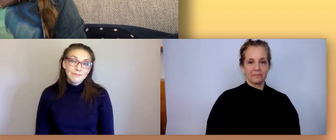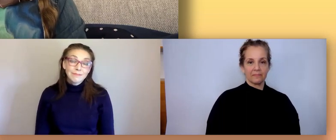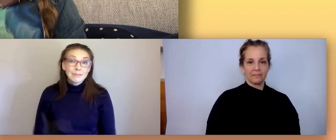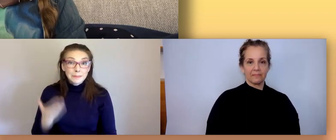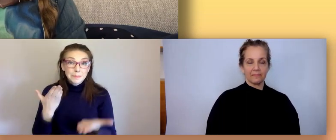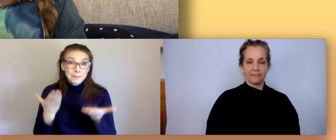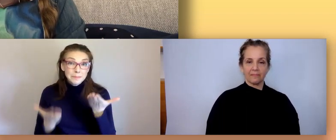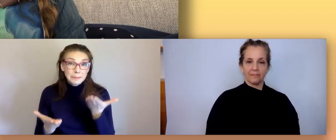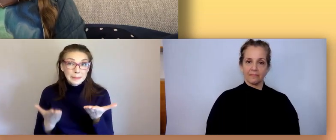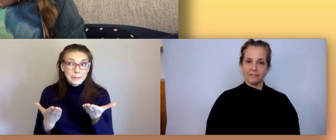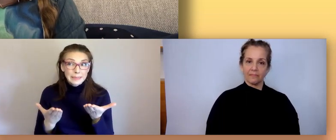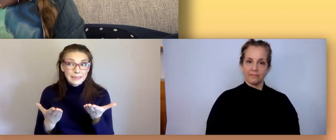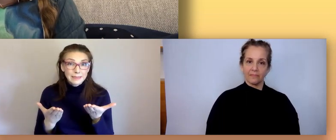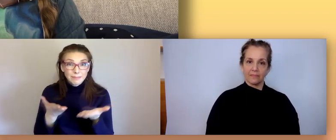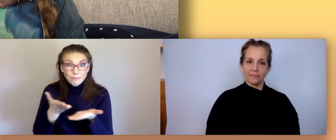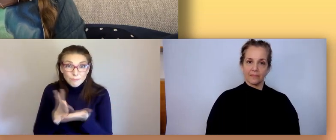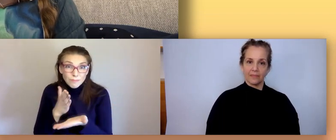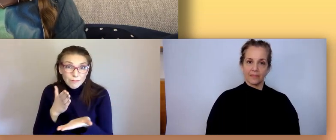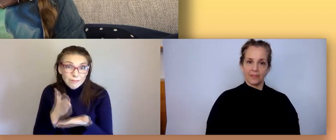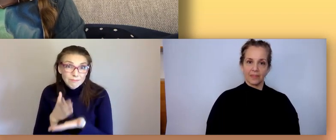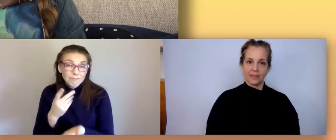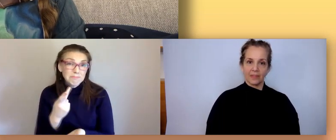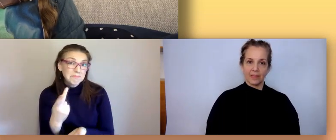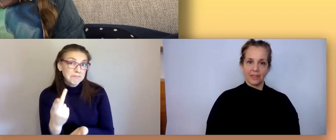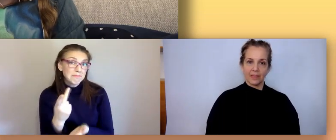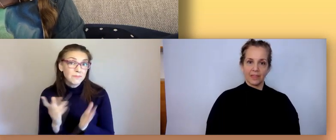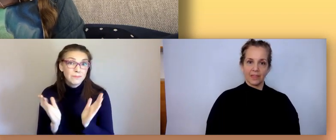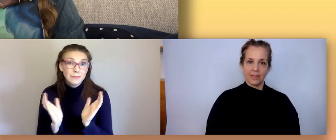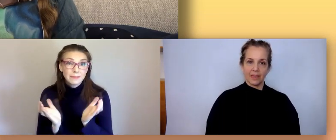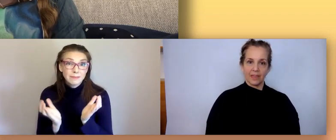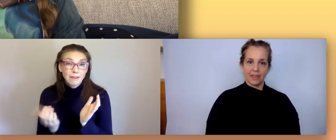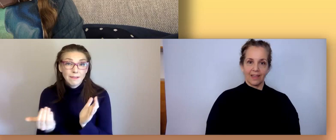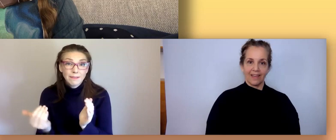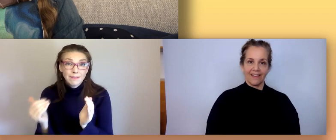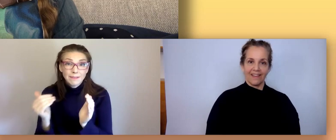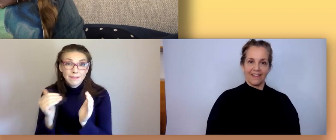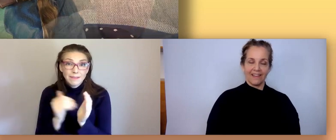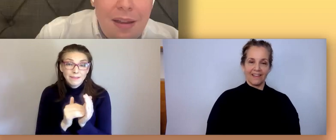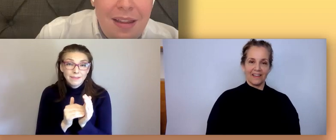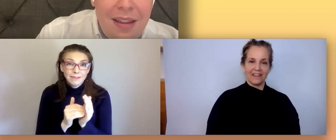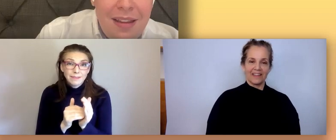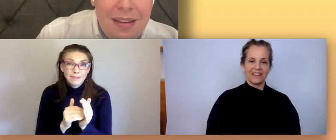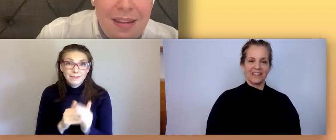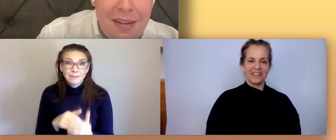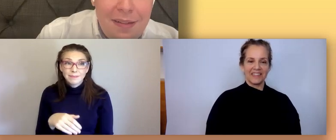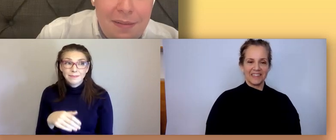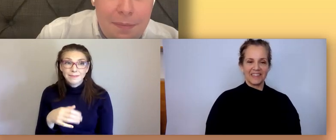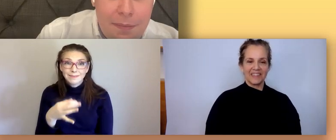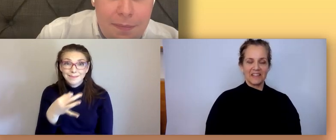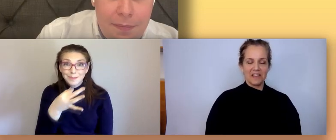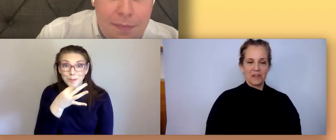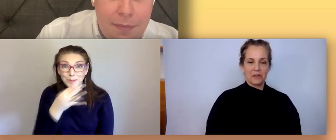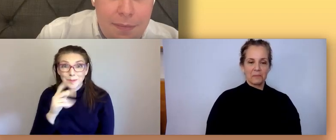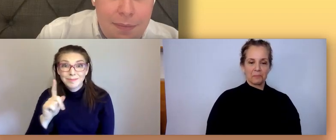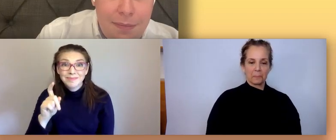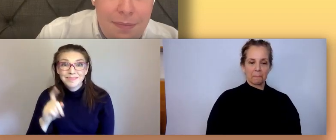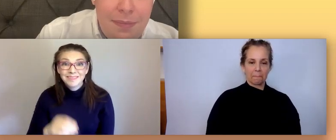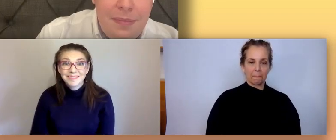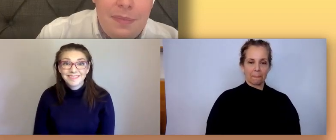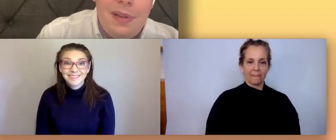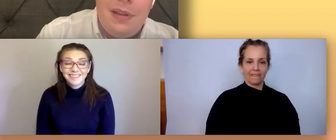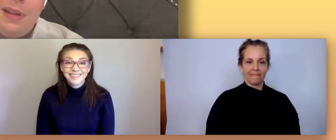Maybe would it be okay for us to talk again real soon?